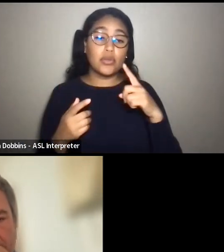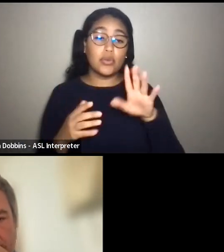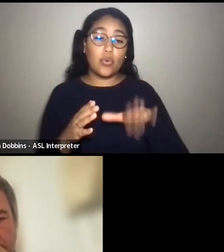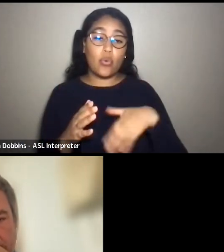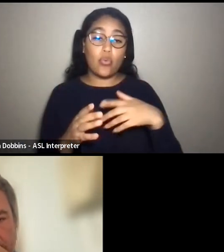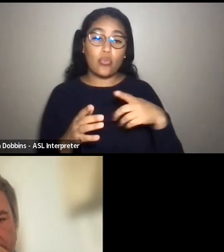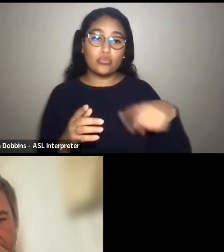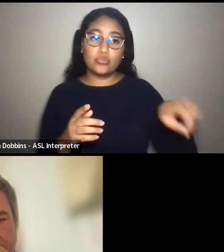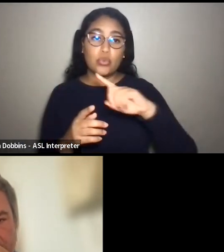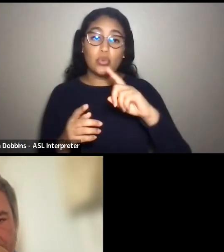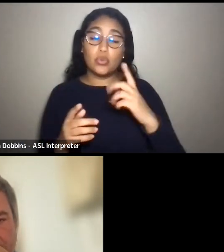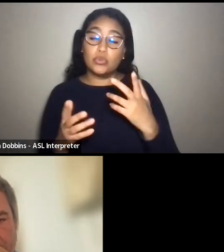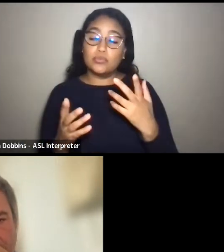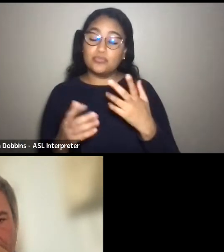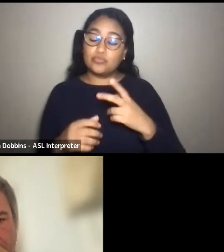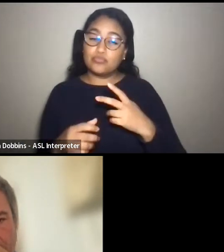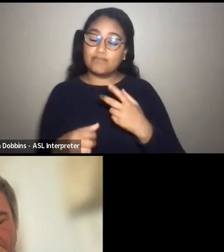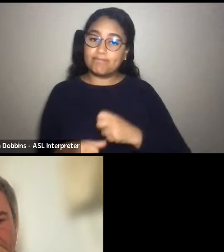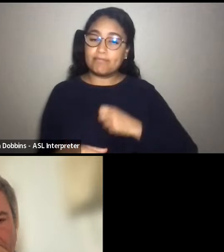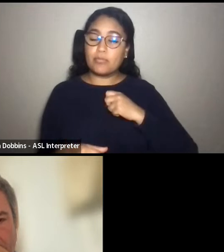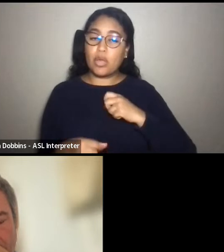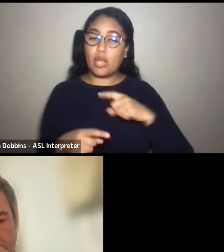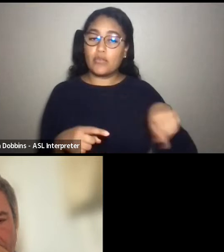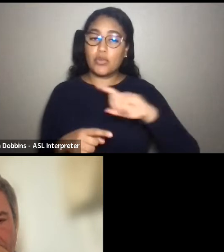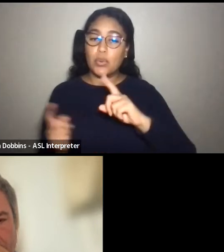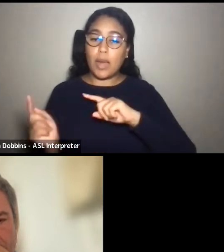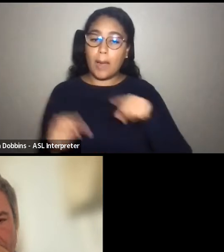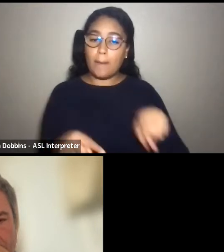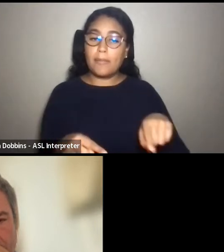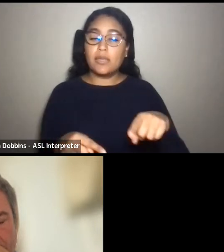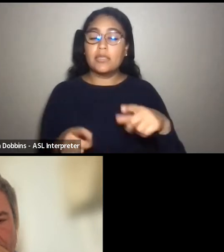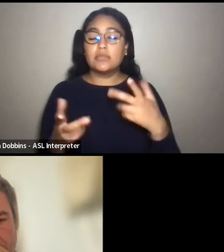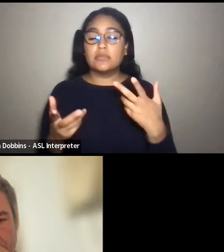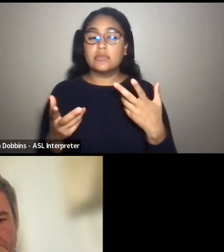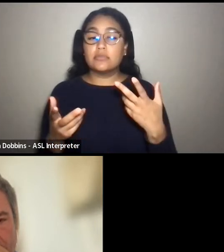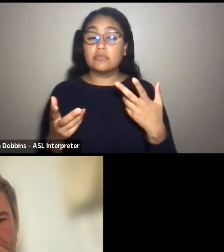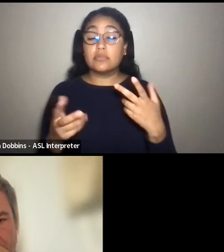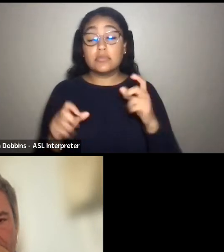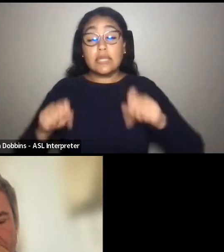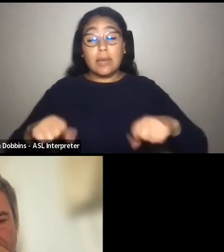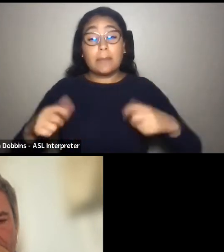brave and bold for coming here to share. I know that sometimes it can be fearful.